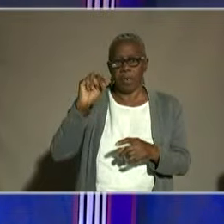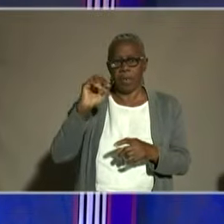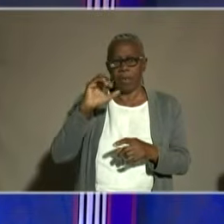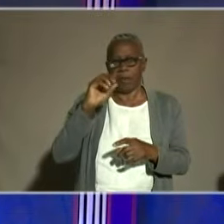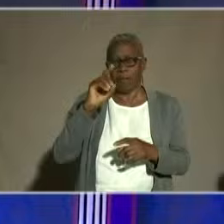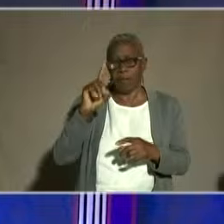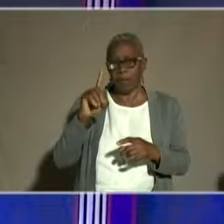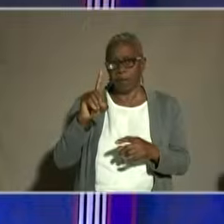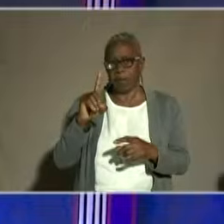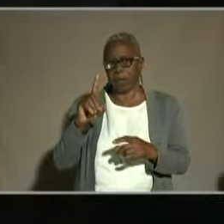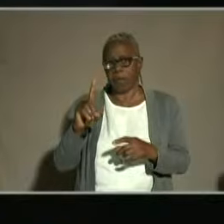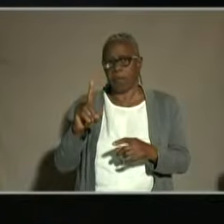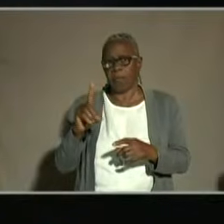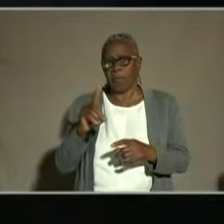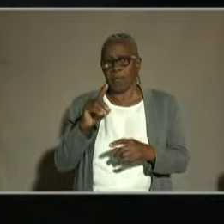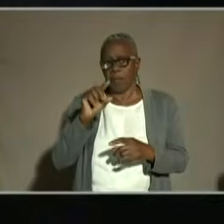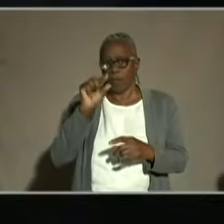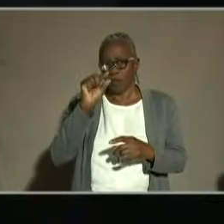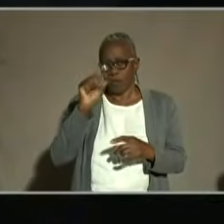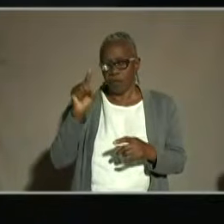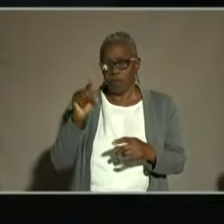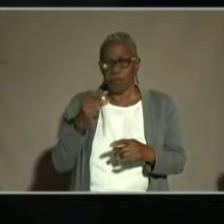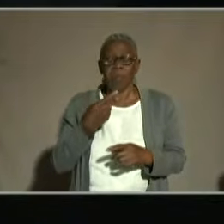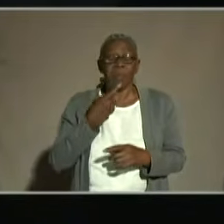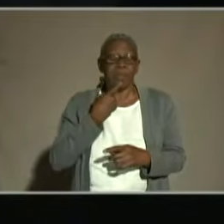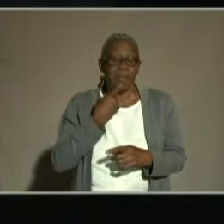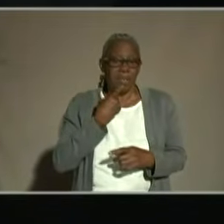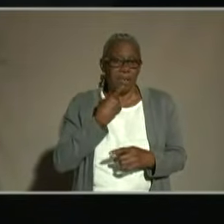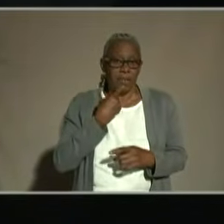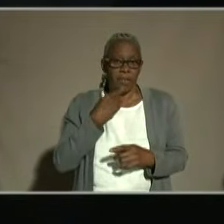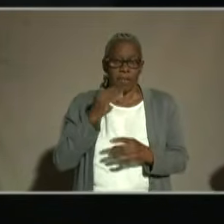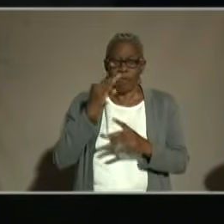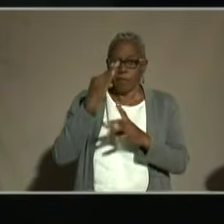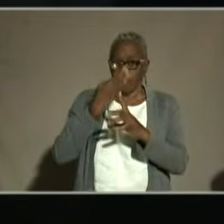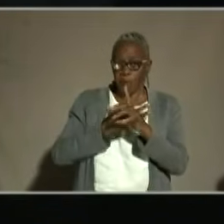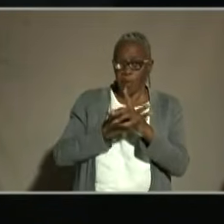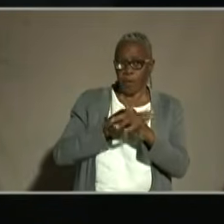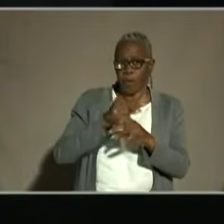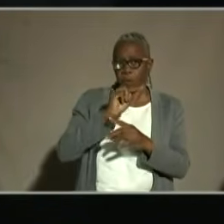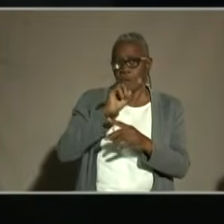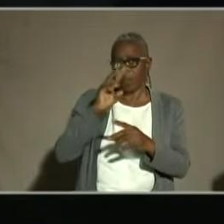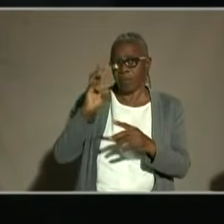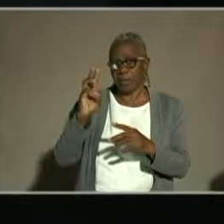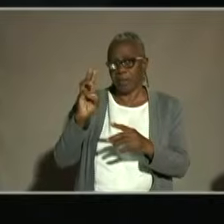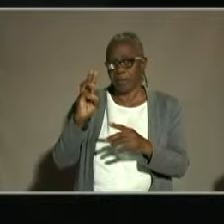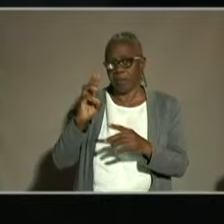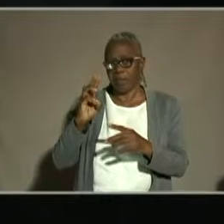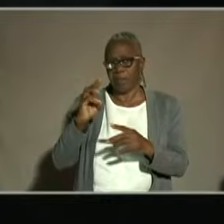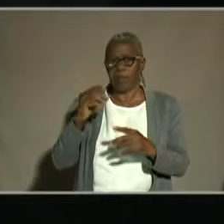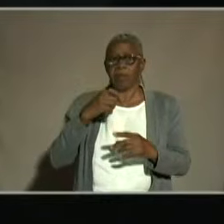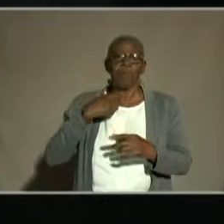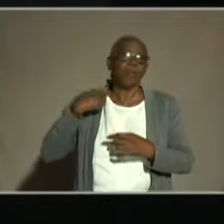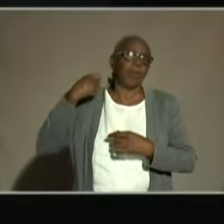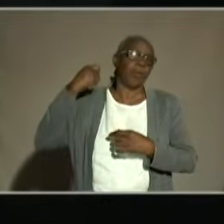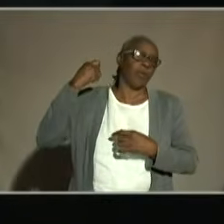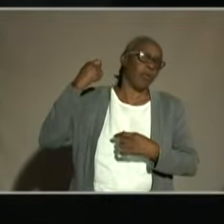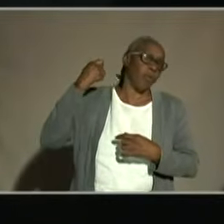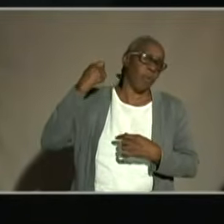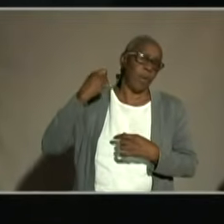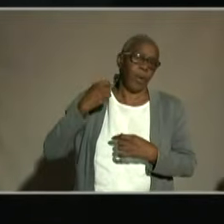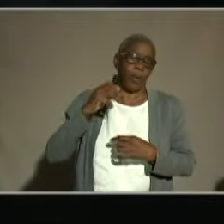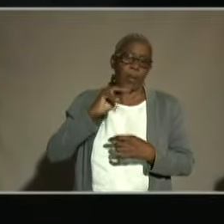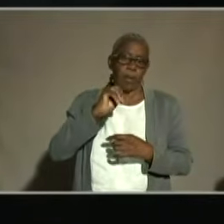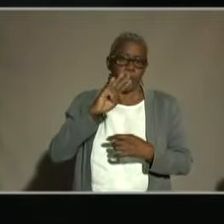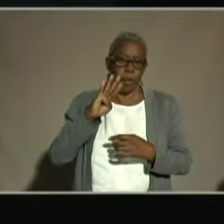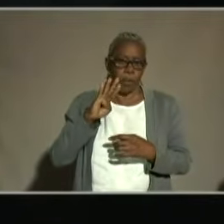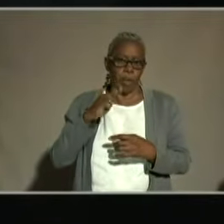Holness, you said on February 7, 2016 in Sam Sharp Square, Montego Bay, within our first 100 days in government, we